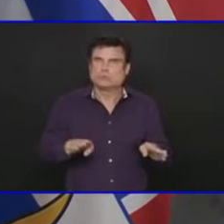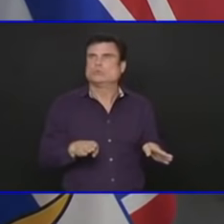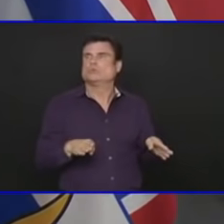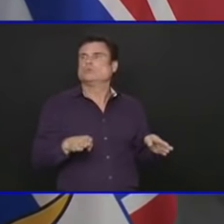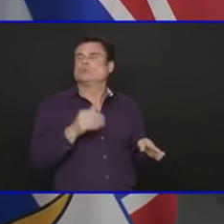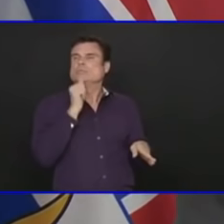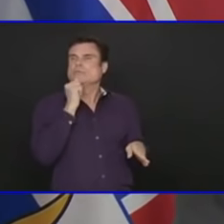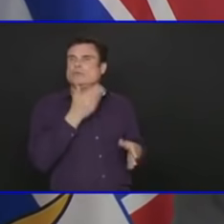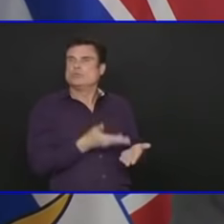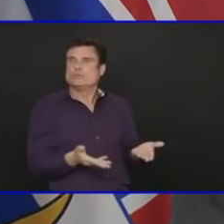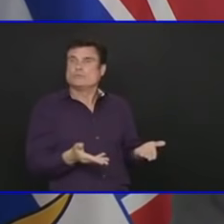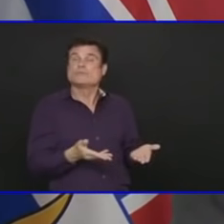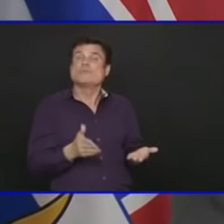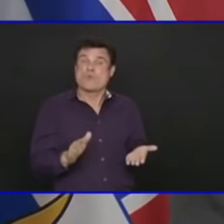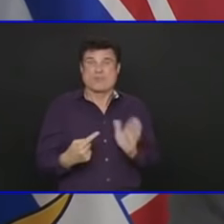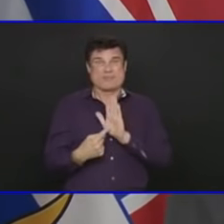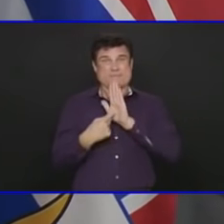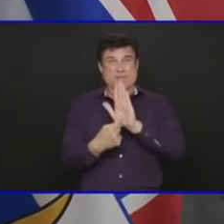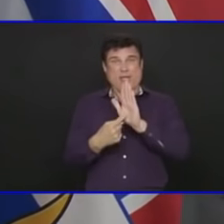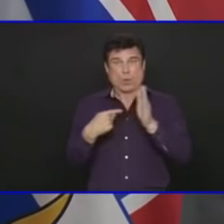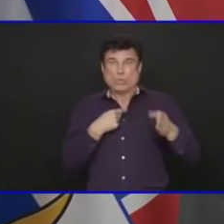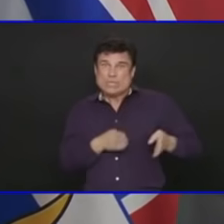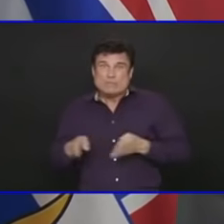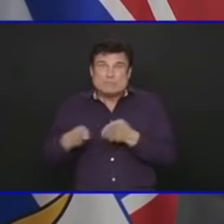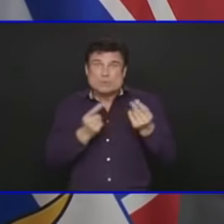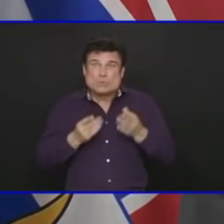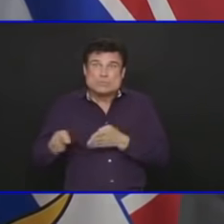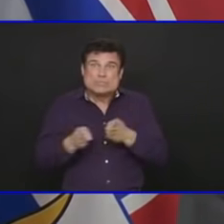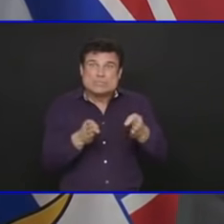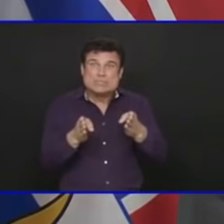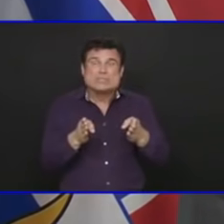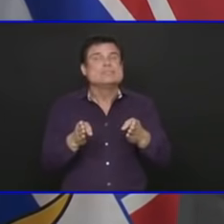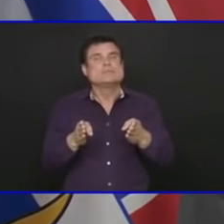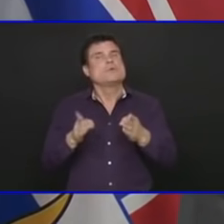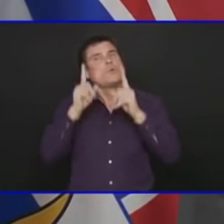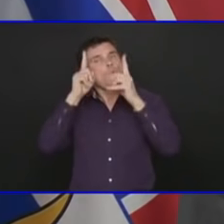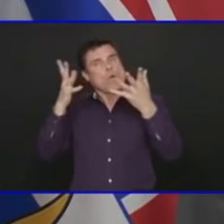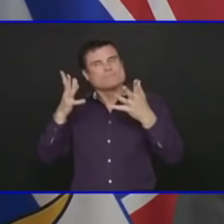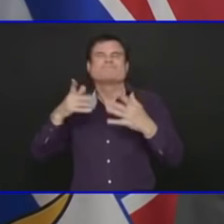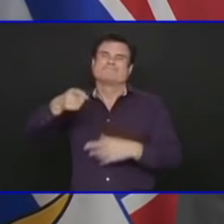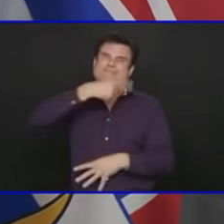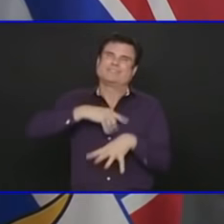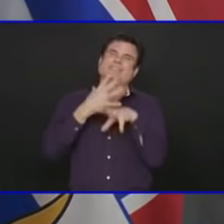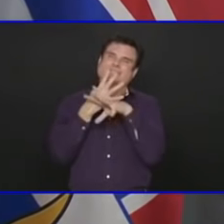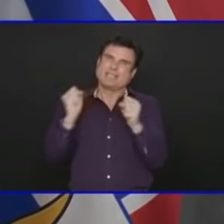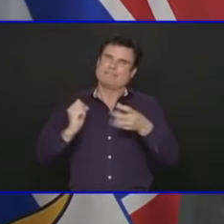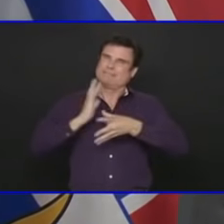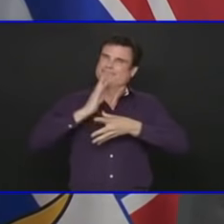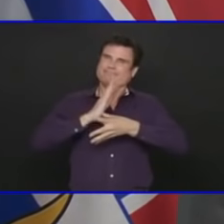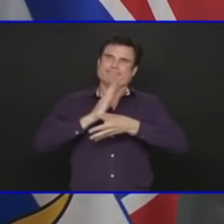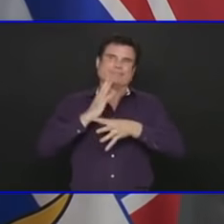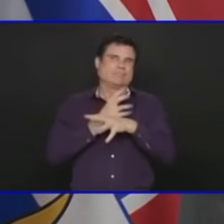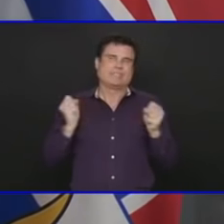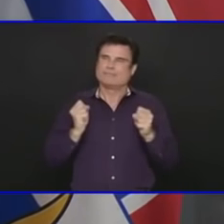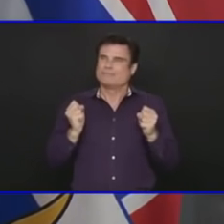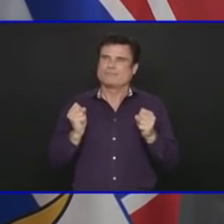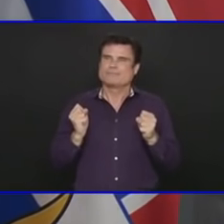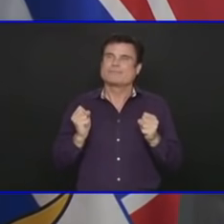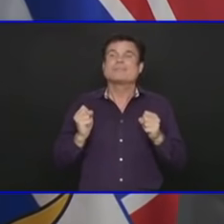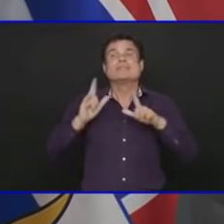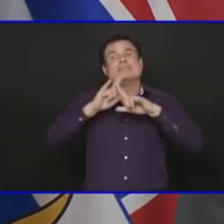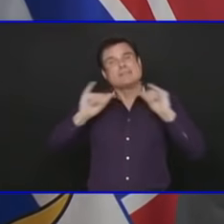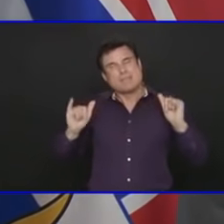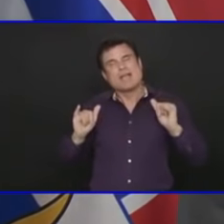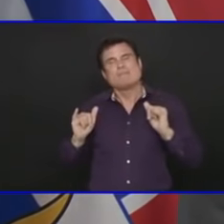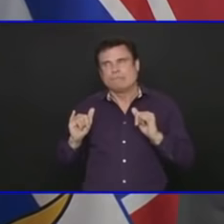come with consequences. Today's data also make clear that we can't throw open our doors and undo all the work we've done to stop the spread